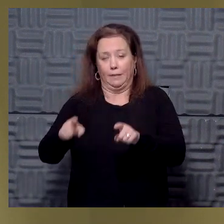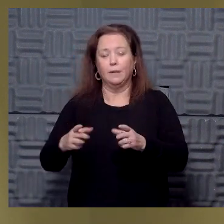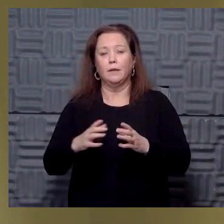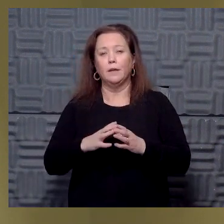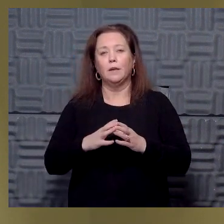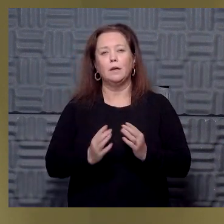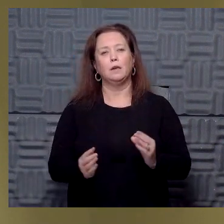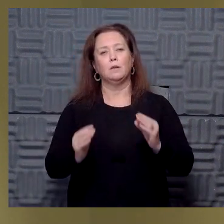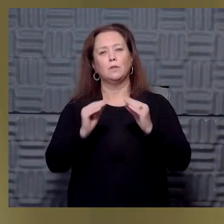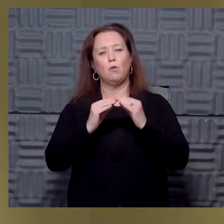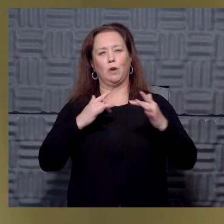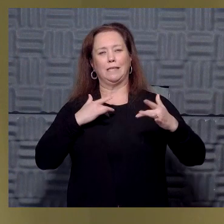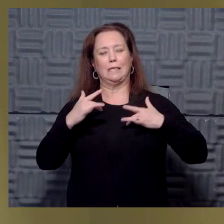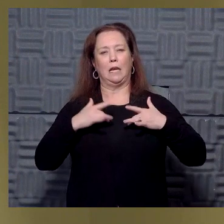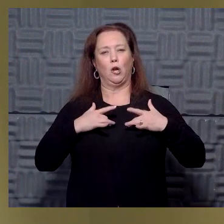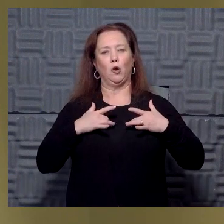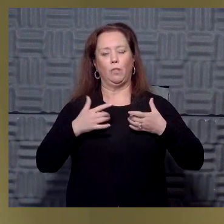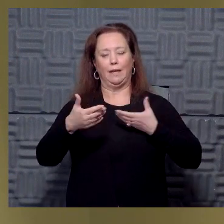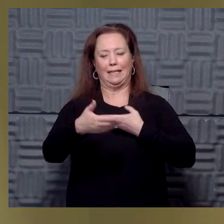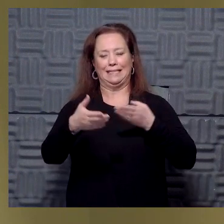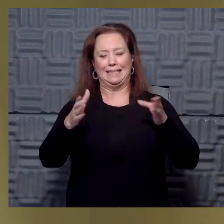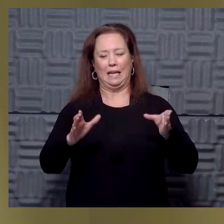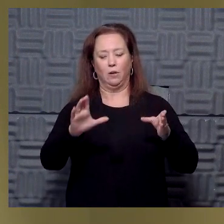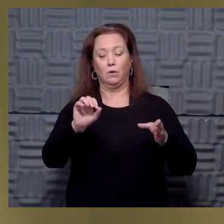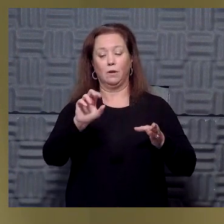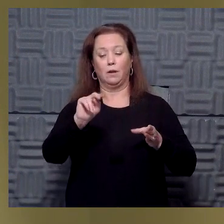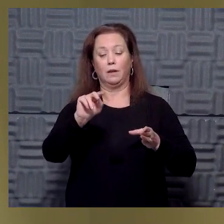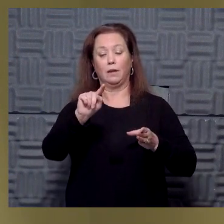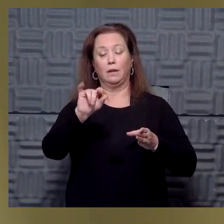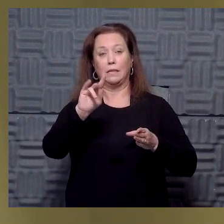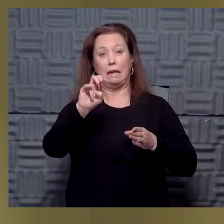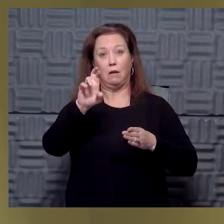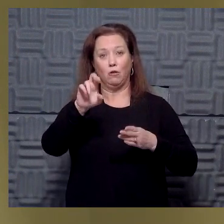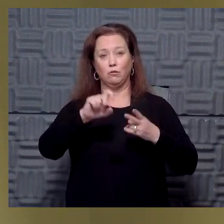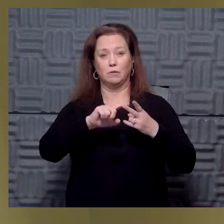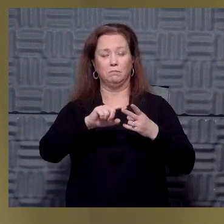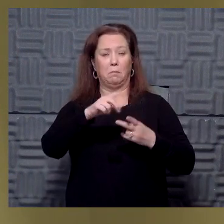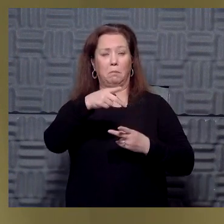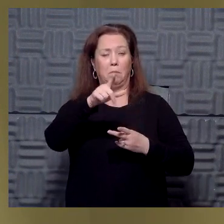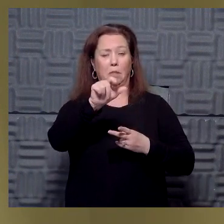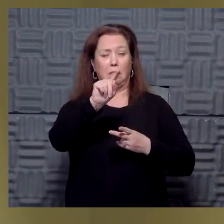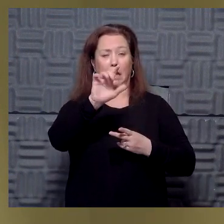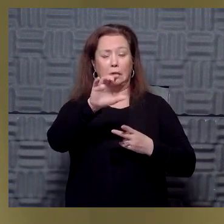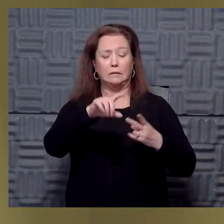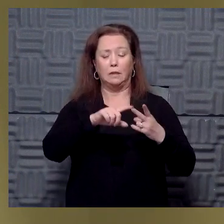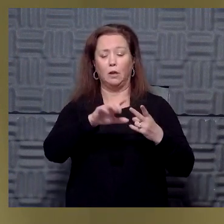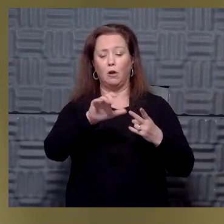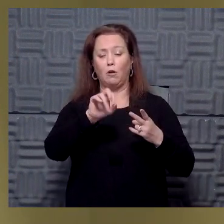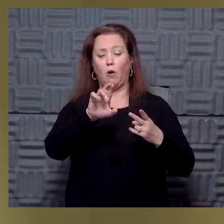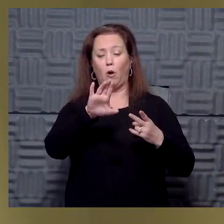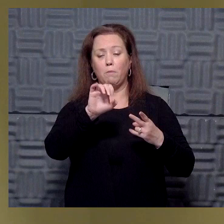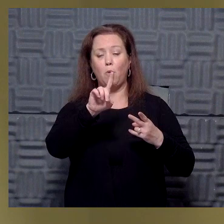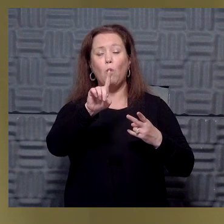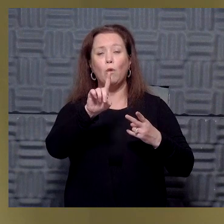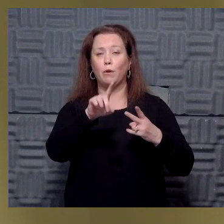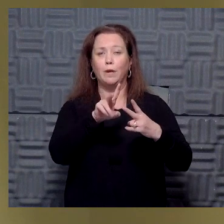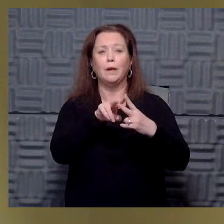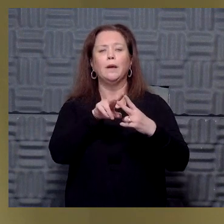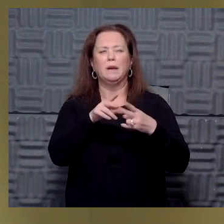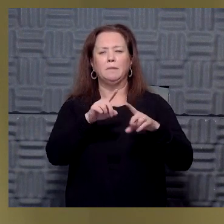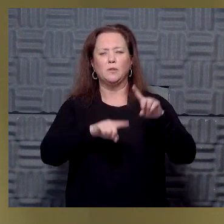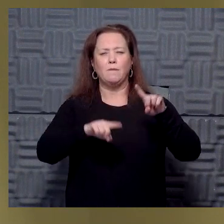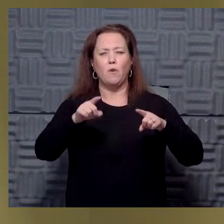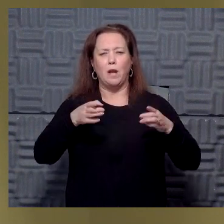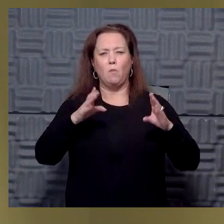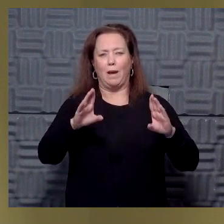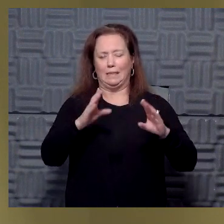more of a concern of the containers, whether it's plastic container or cardboard container. That could be a concern. So there's various ways that you can